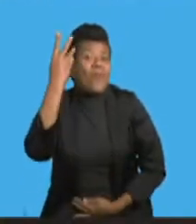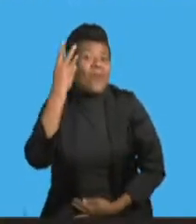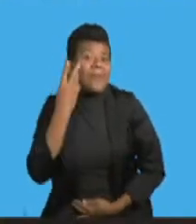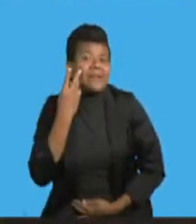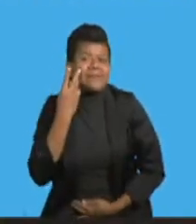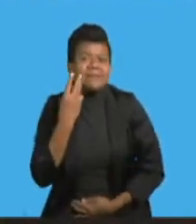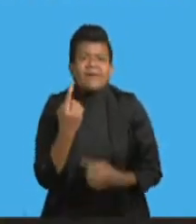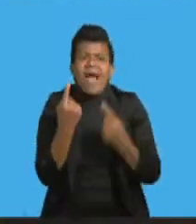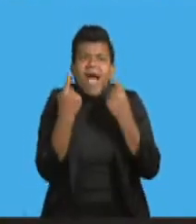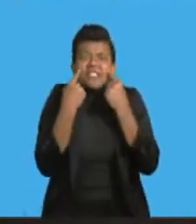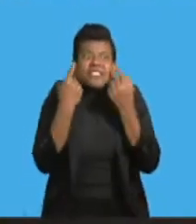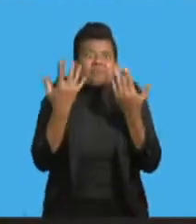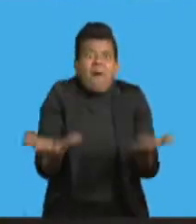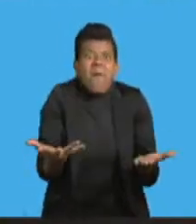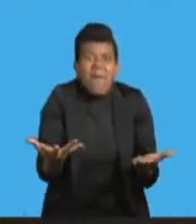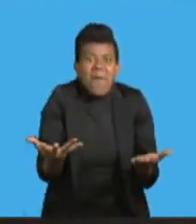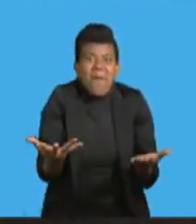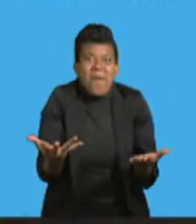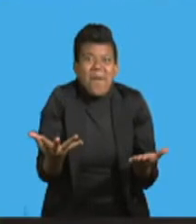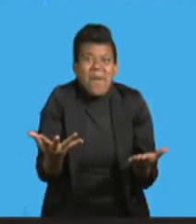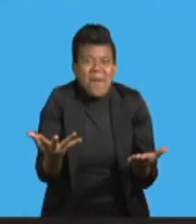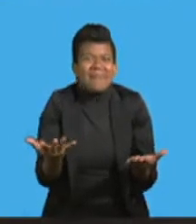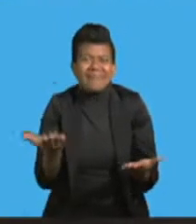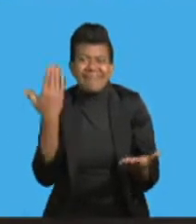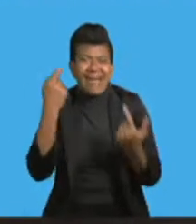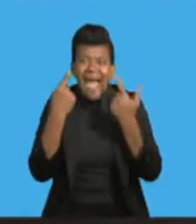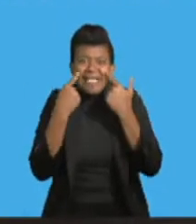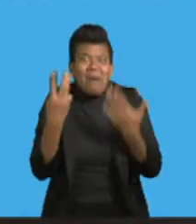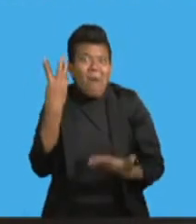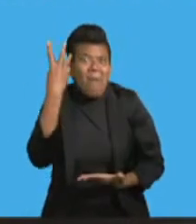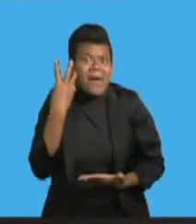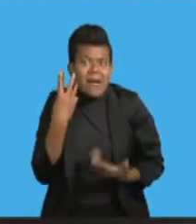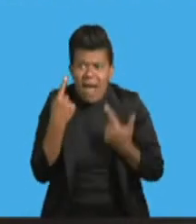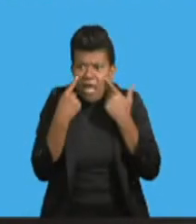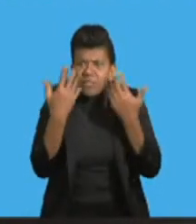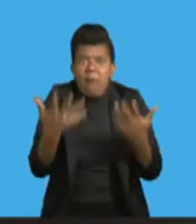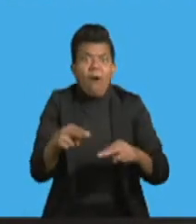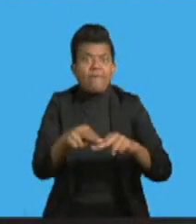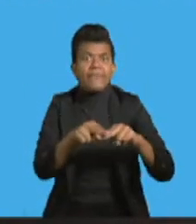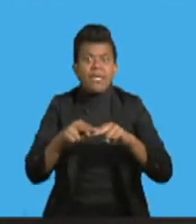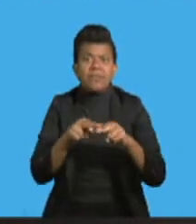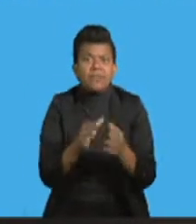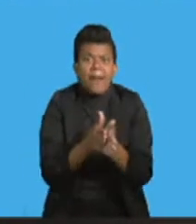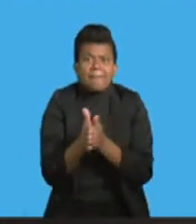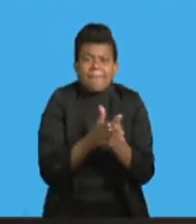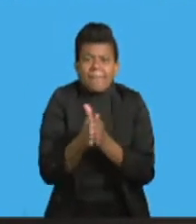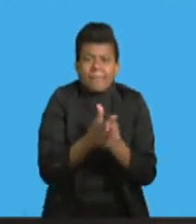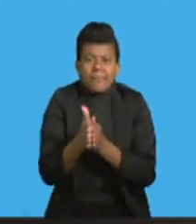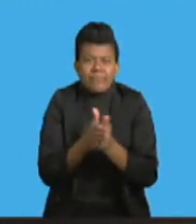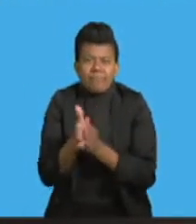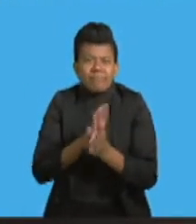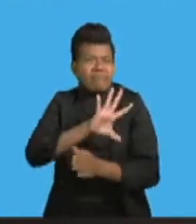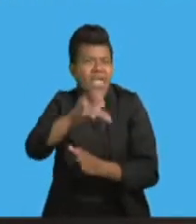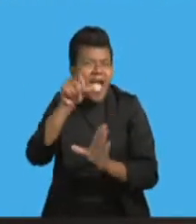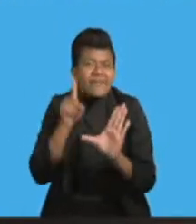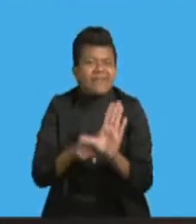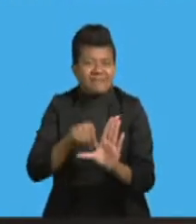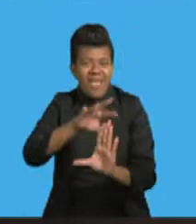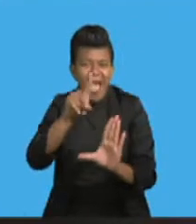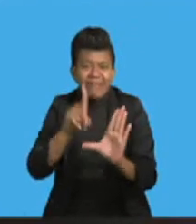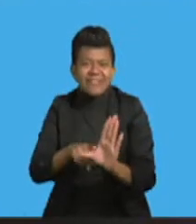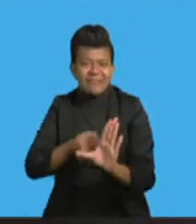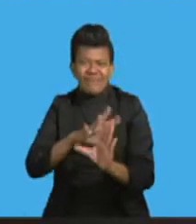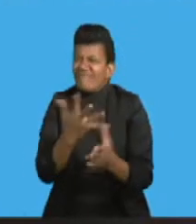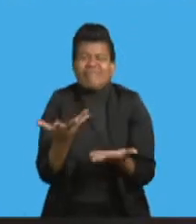Expo, which women all over the country look forward to. That is one of the strongest platforms for economic